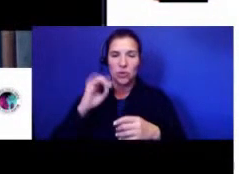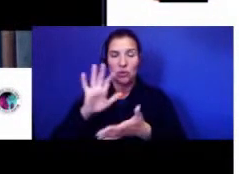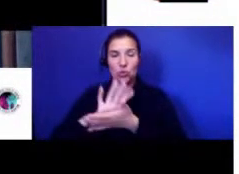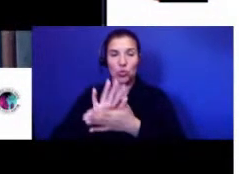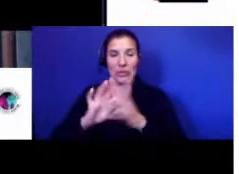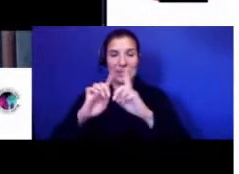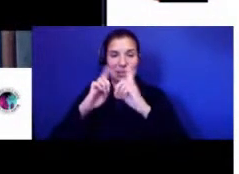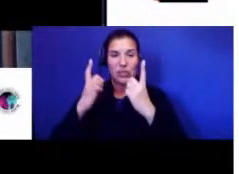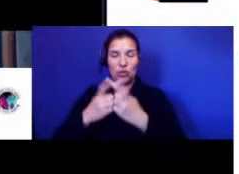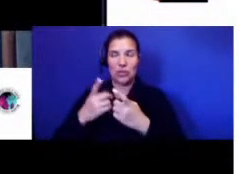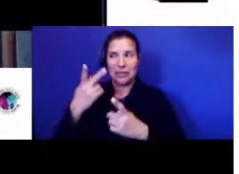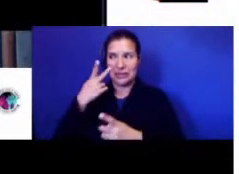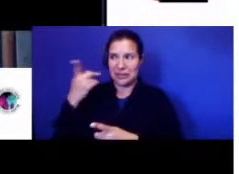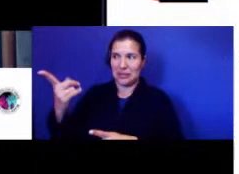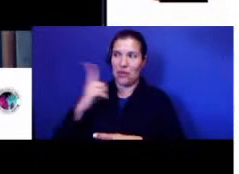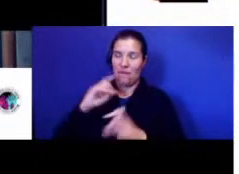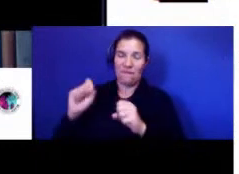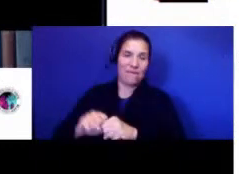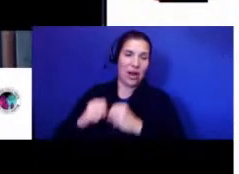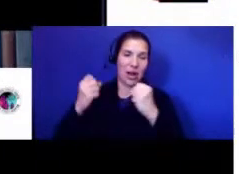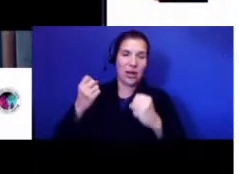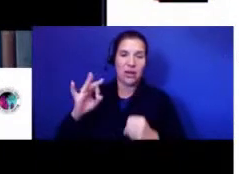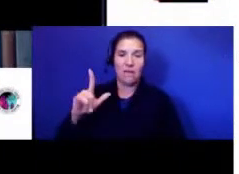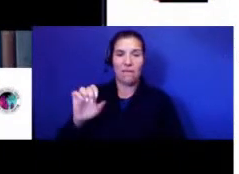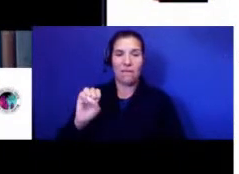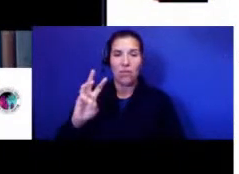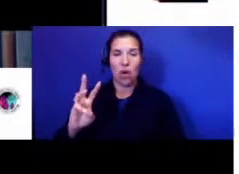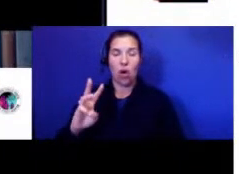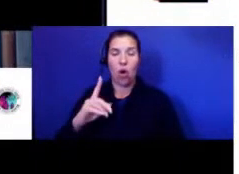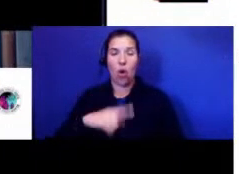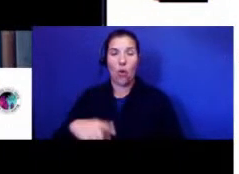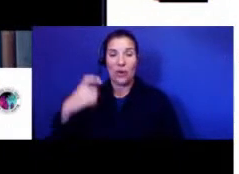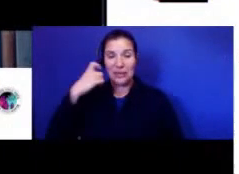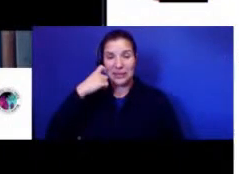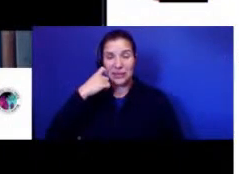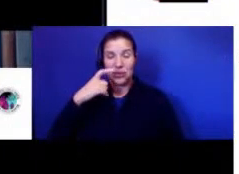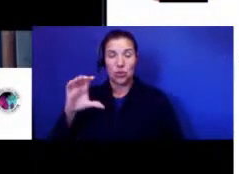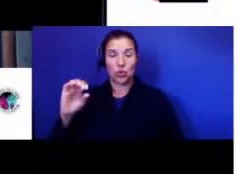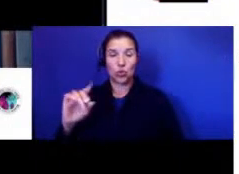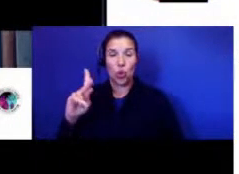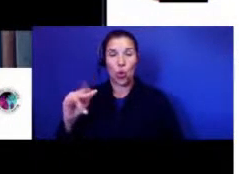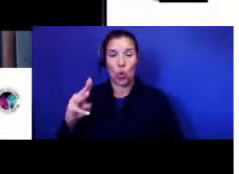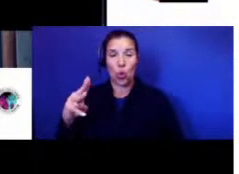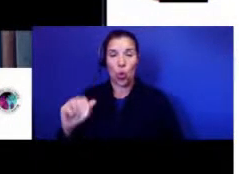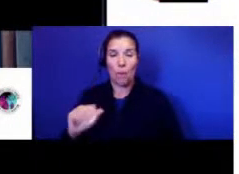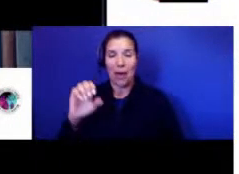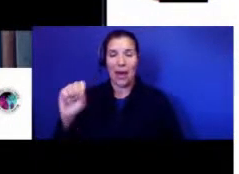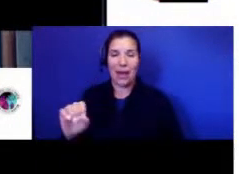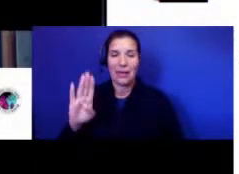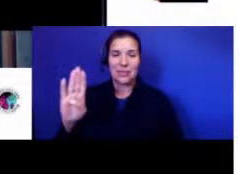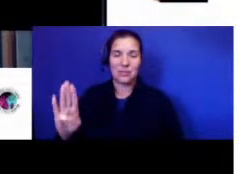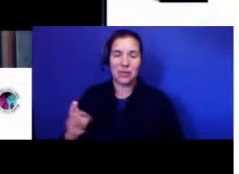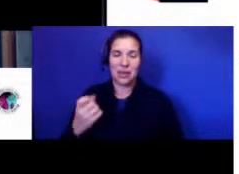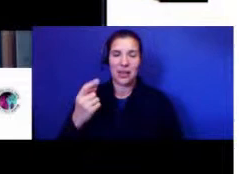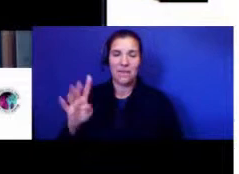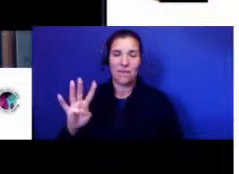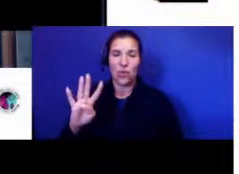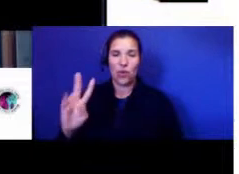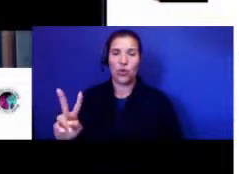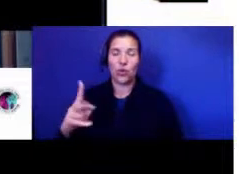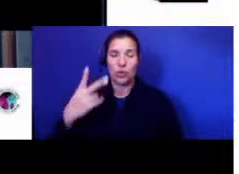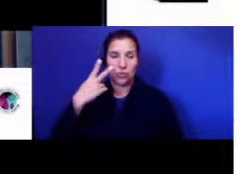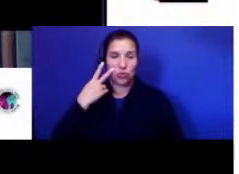in violation of the law. One especially egregious example is Oklahoma's SB 1142 that sought to impose